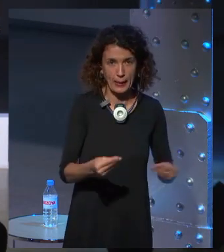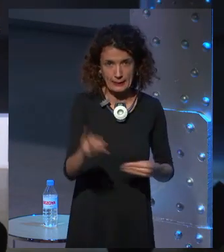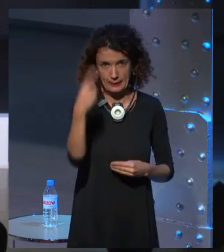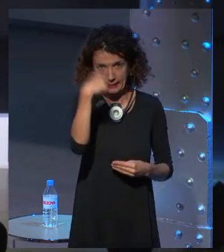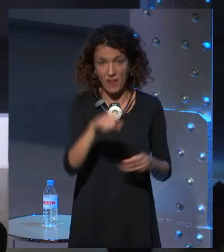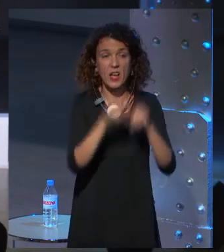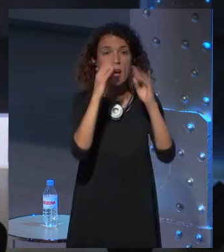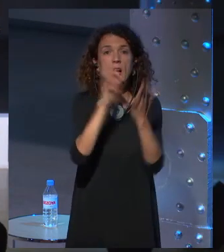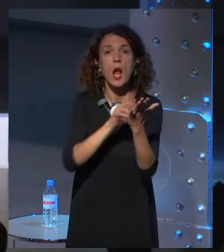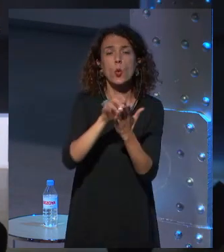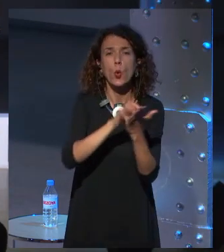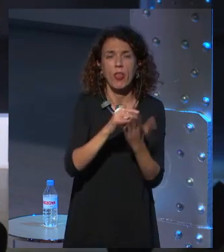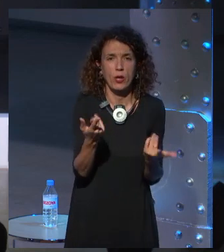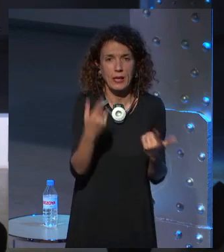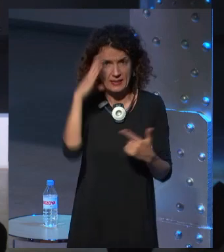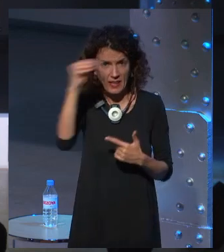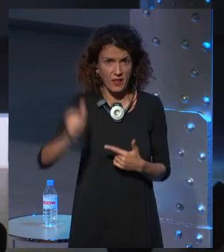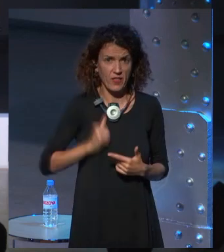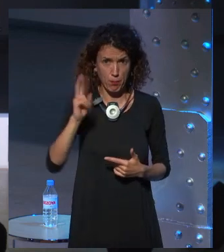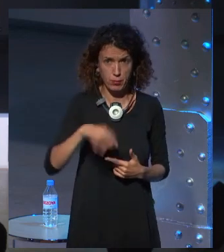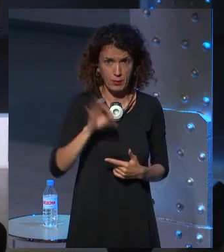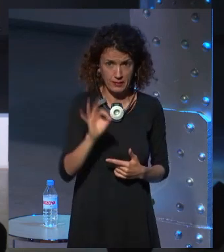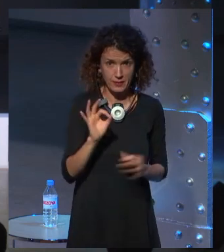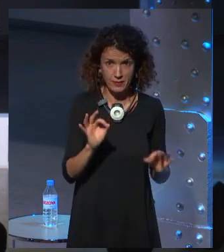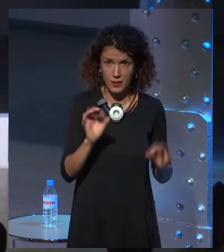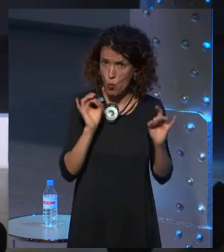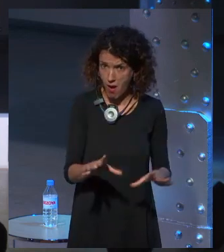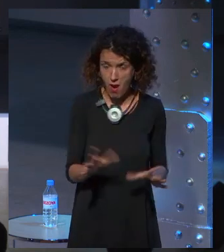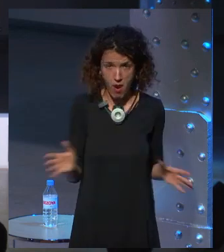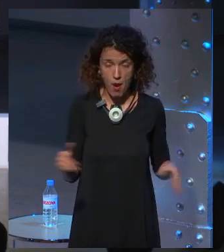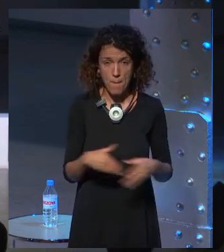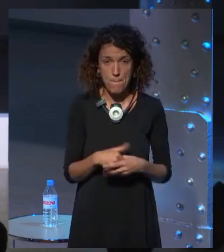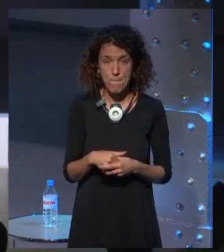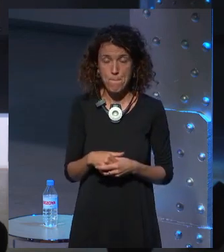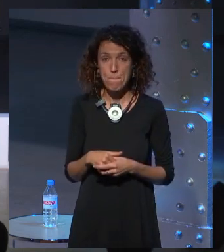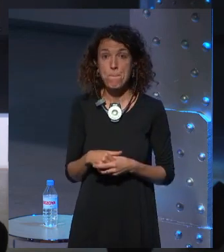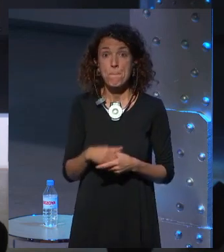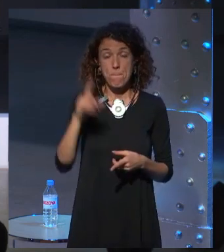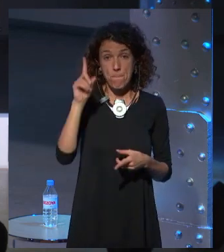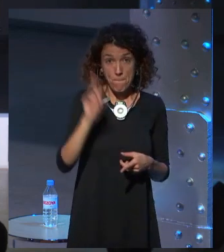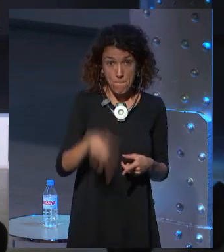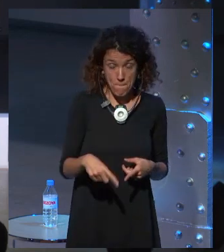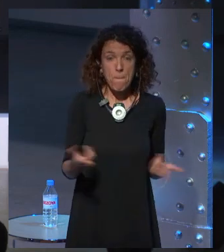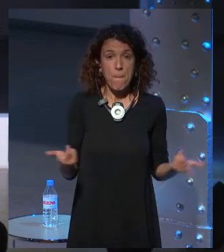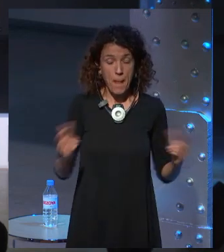are artificial intelligence. Right? So once we start getting a handle on